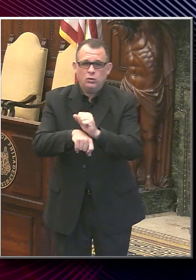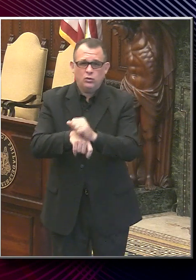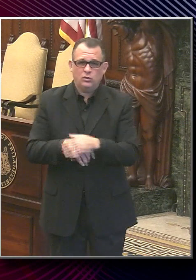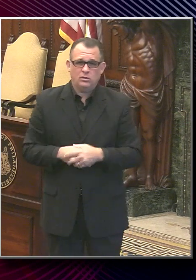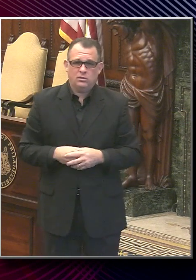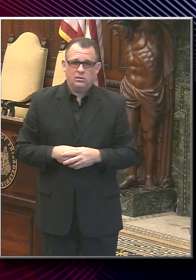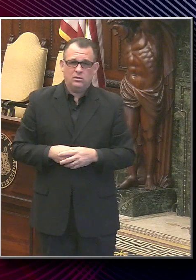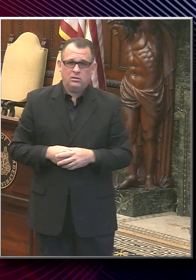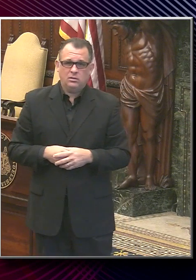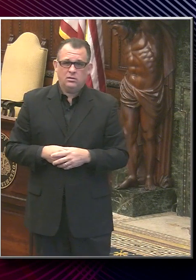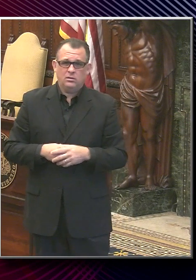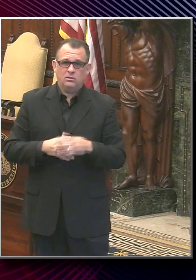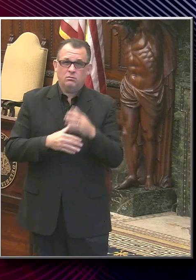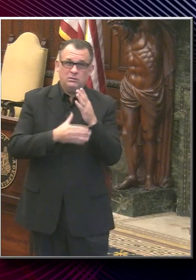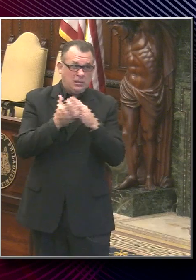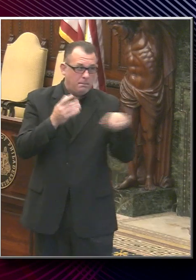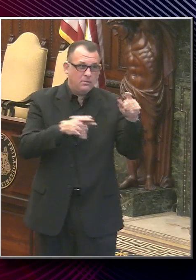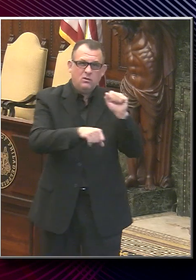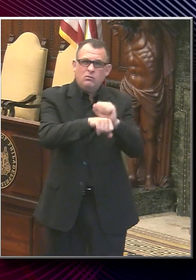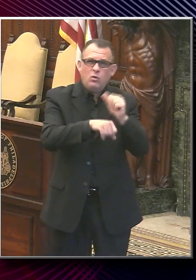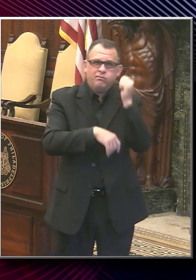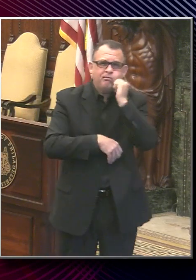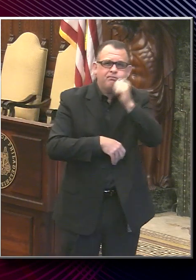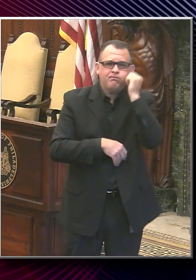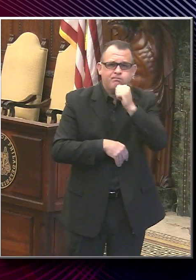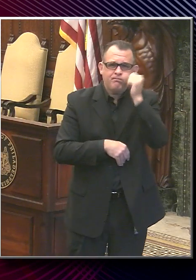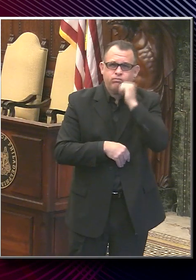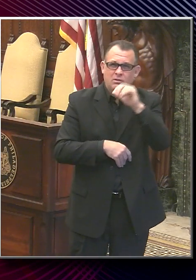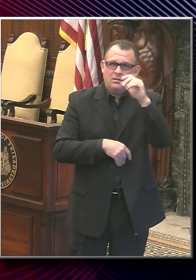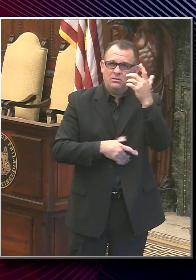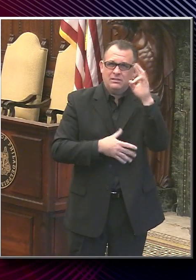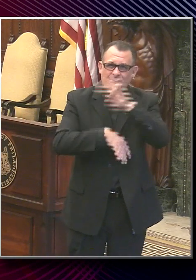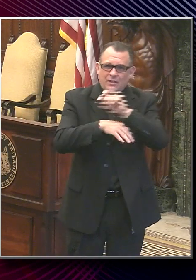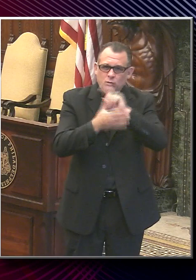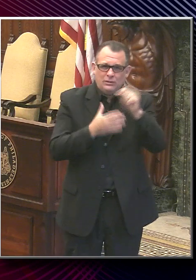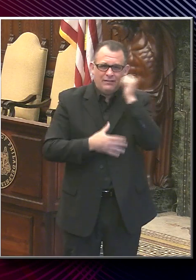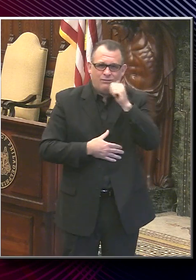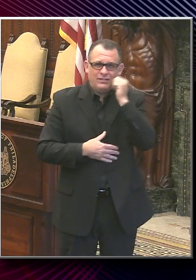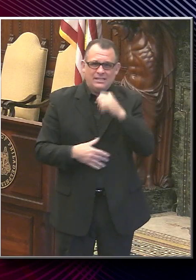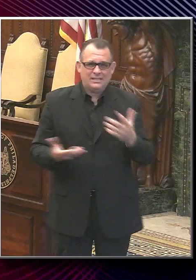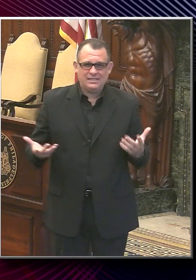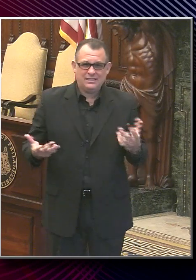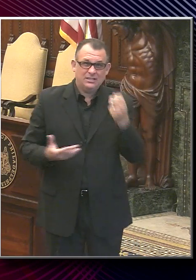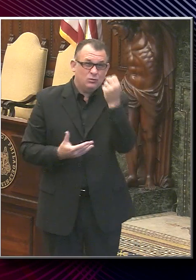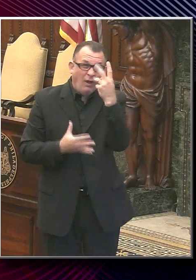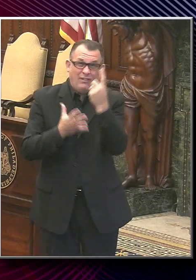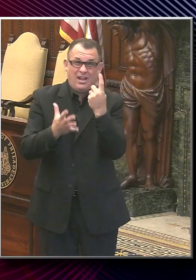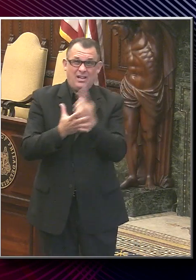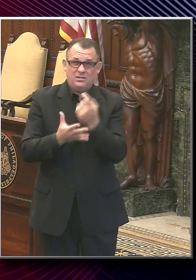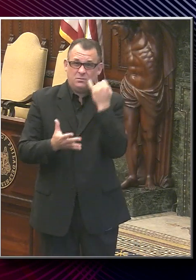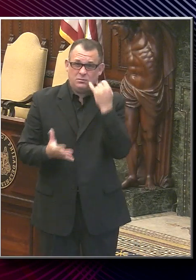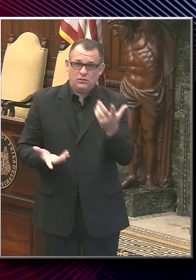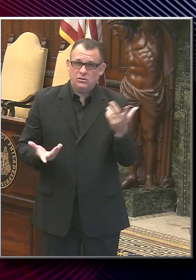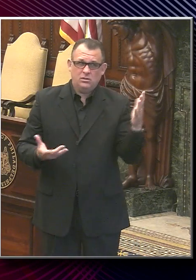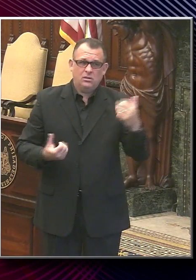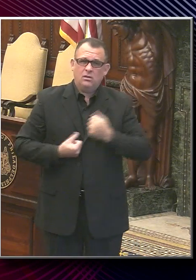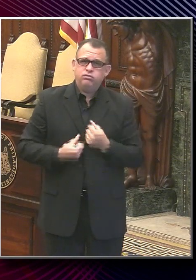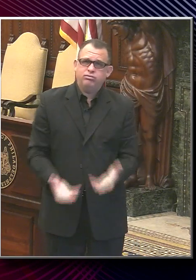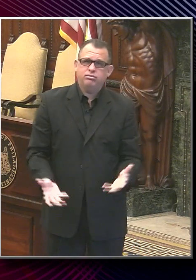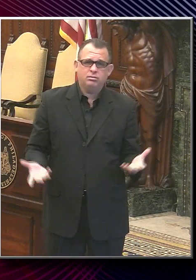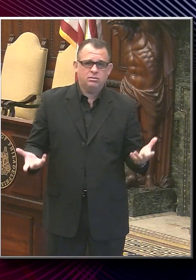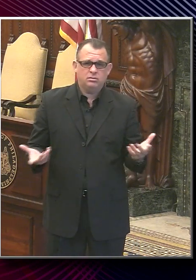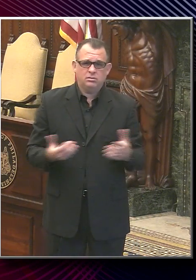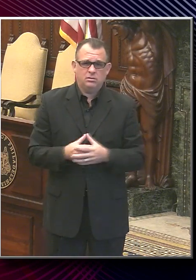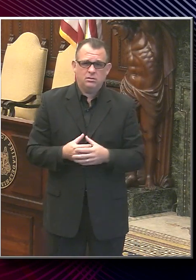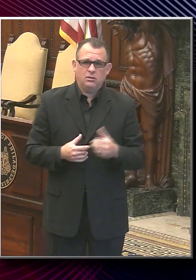12 hours a day, and are exhausted. And that's why we're bringing on 120 or so new temporary employees to catch